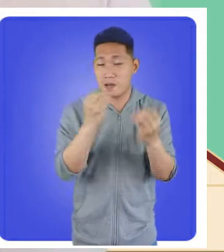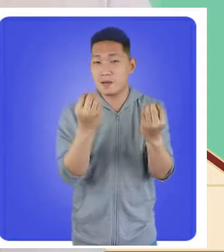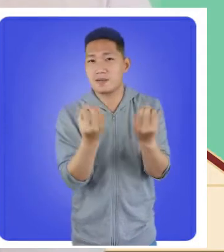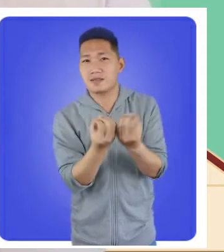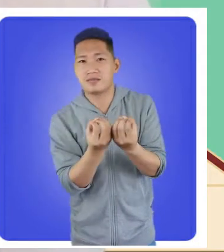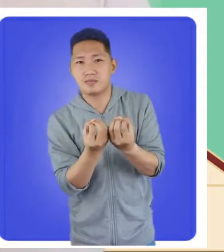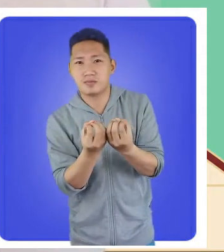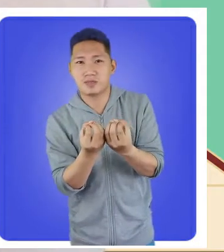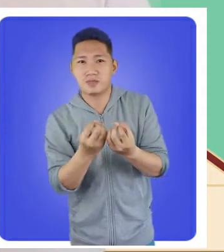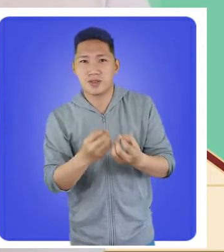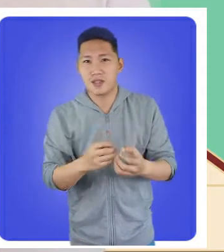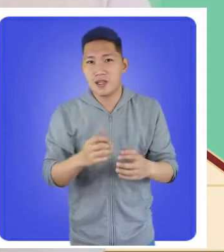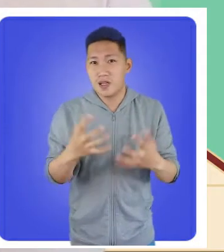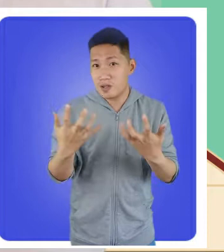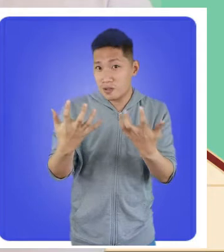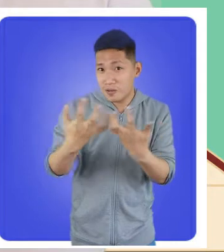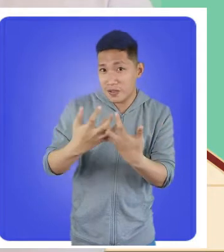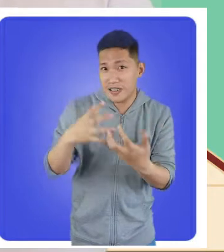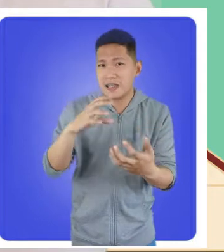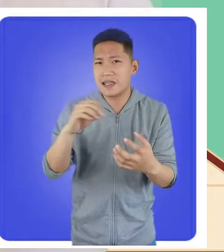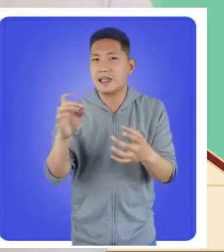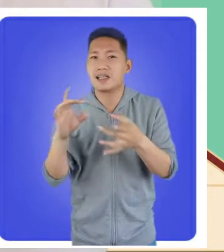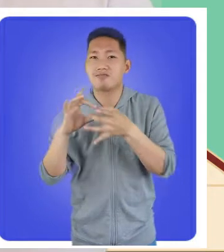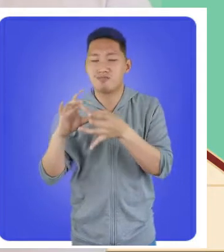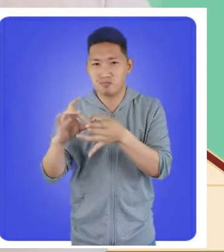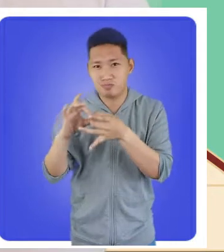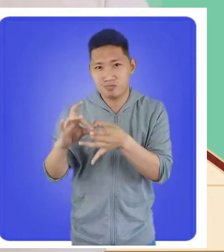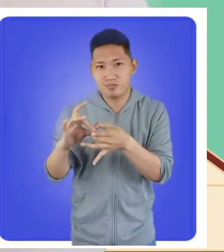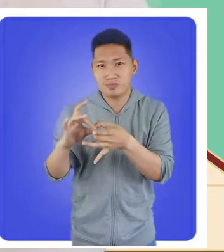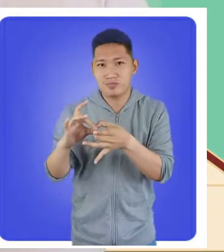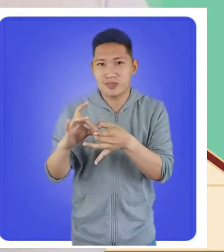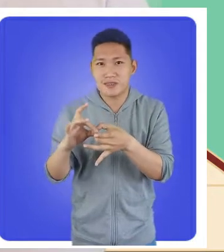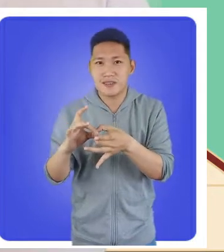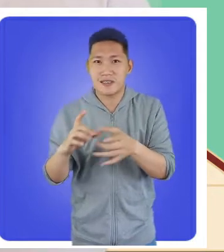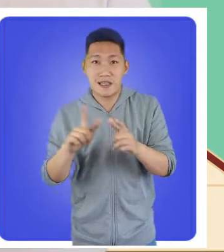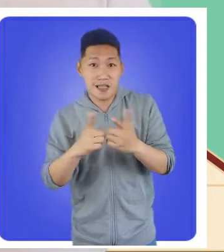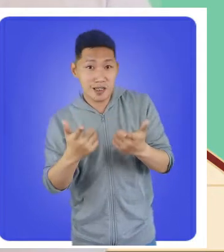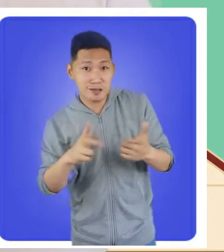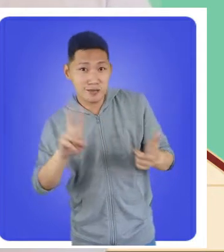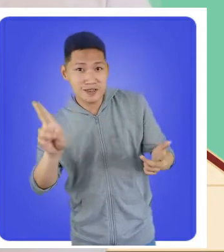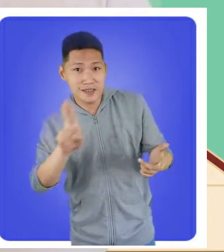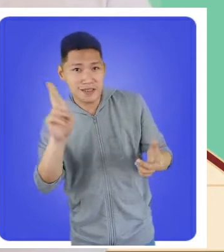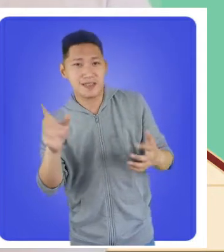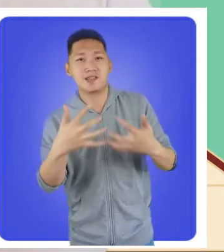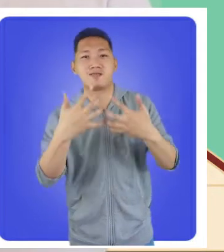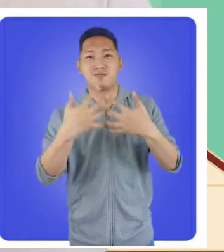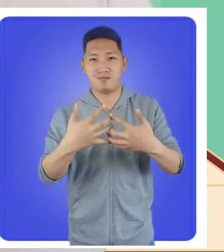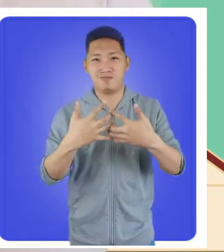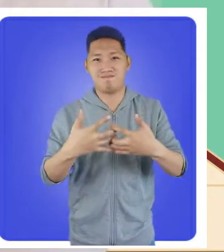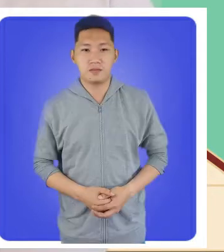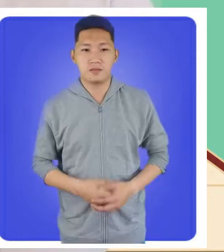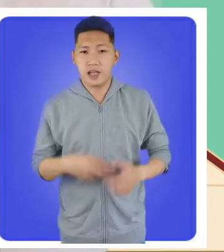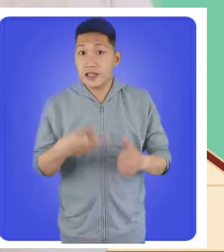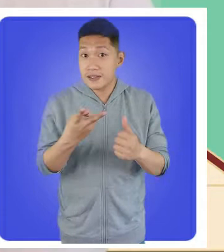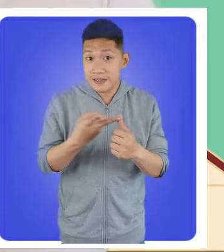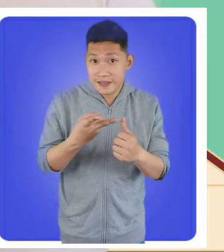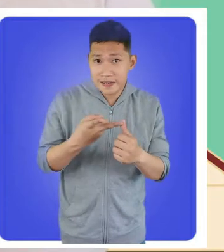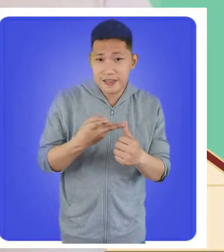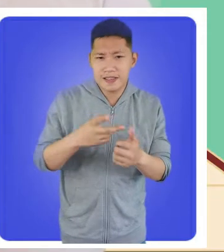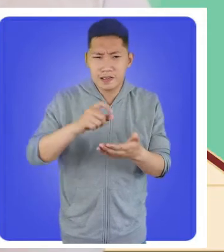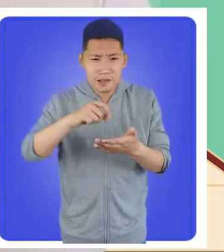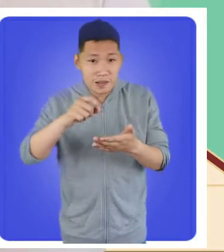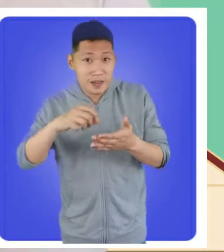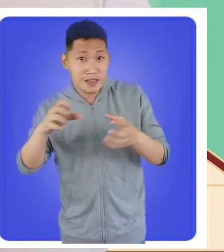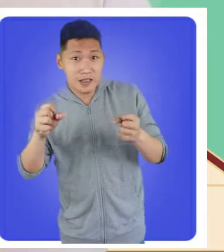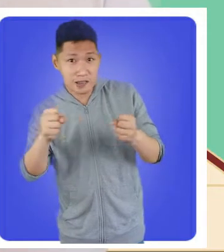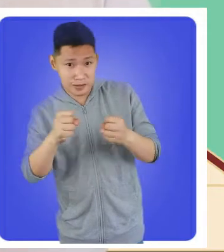organization, coherence, and cohesion, language use, and mechanics. Second,